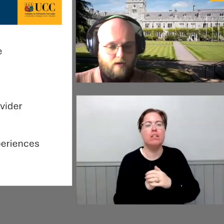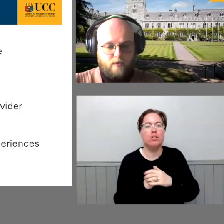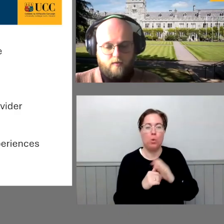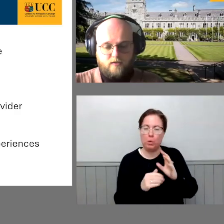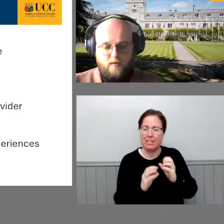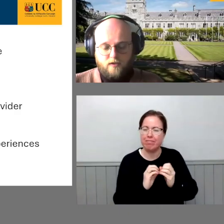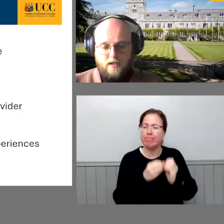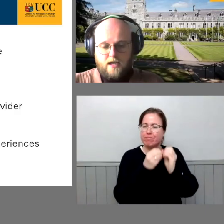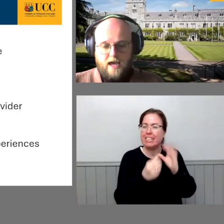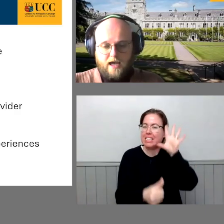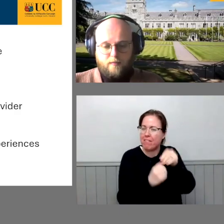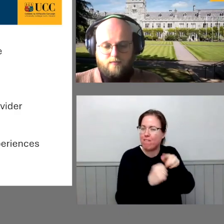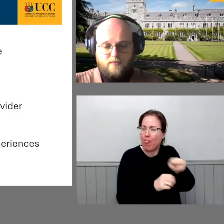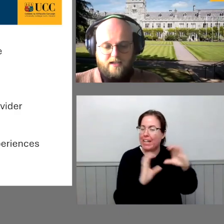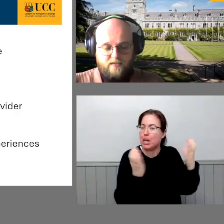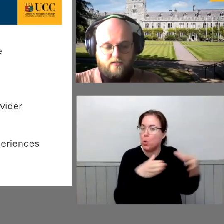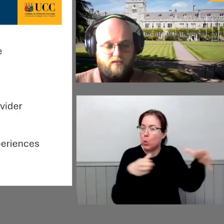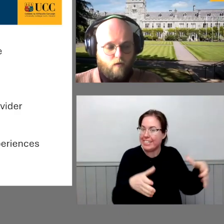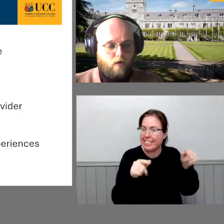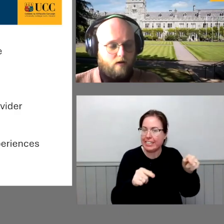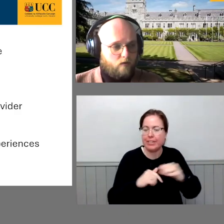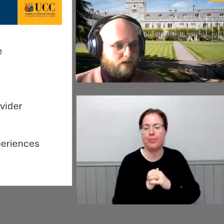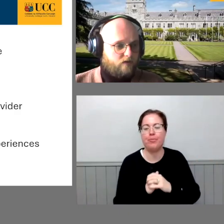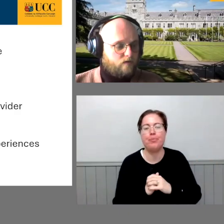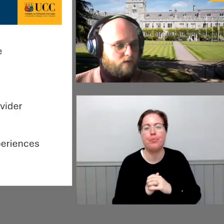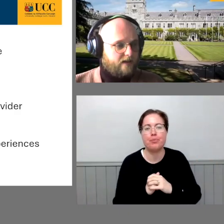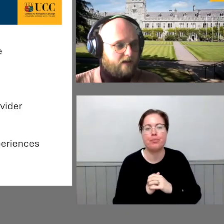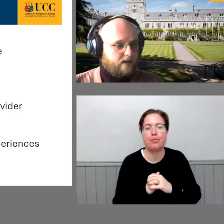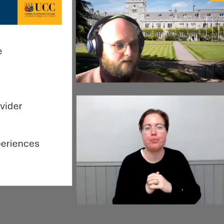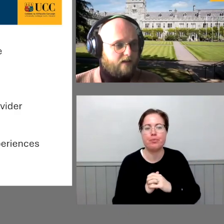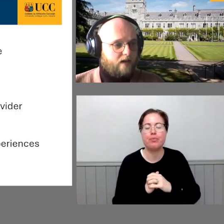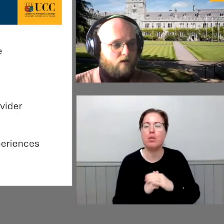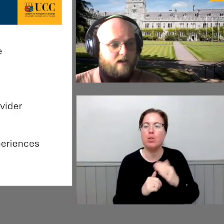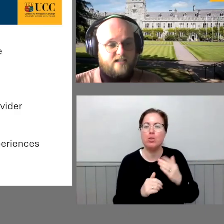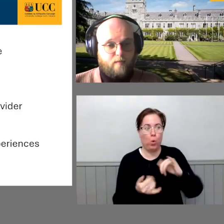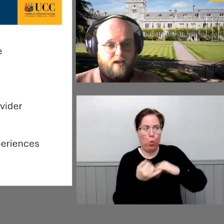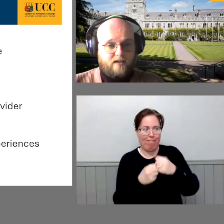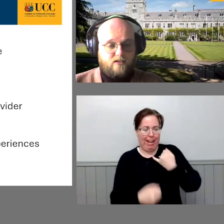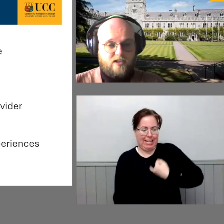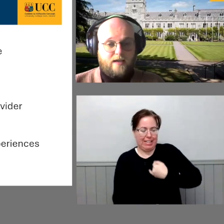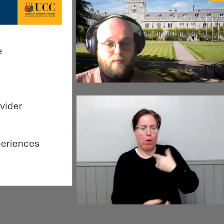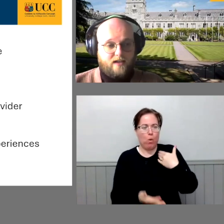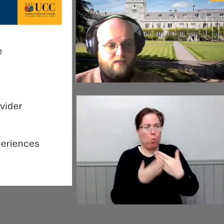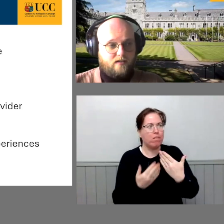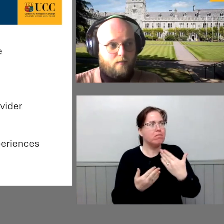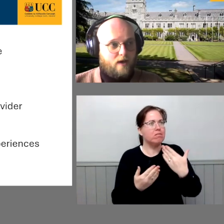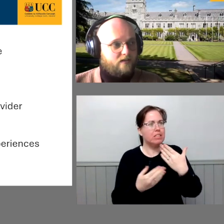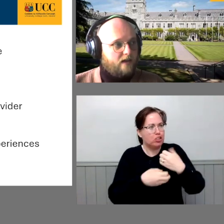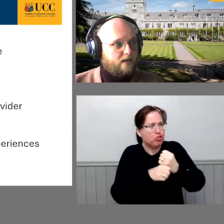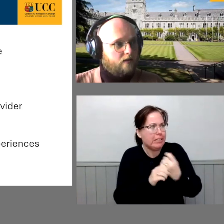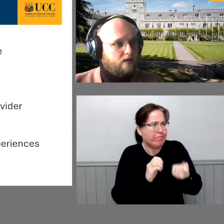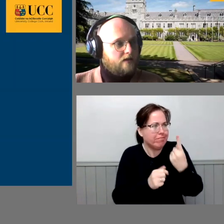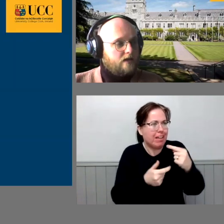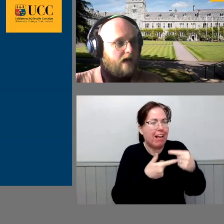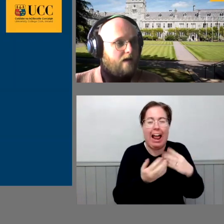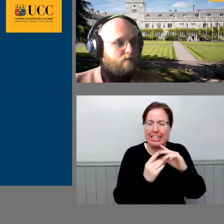the LGBTQIA plus community, but that exist for individuals with that identity and how chronic stigma essentially impacts